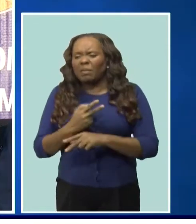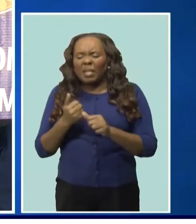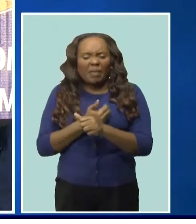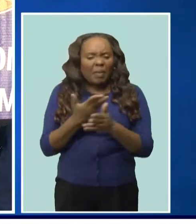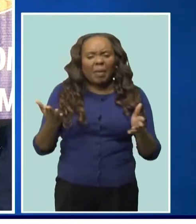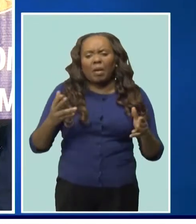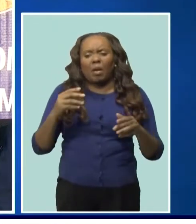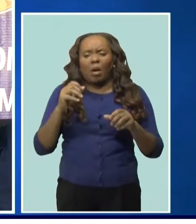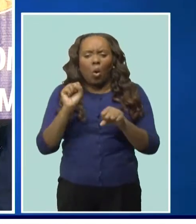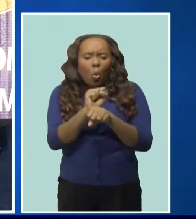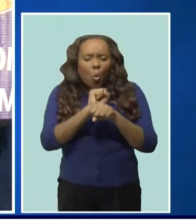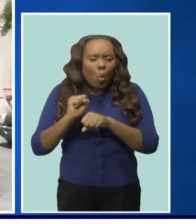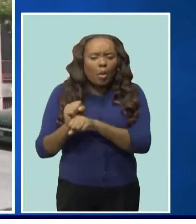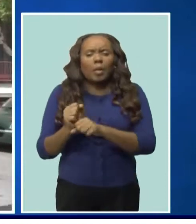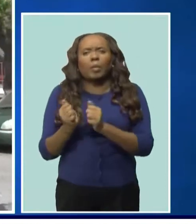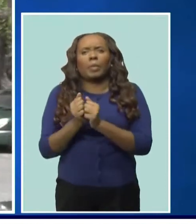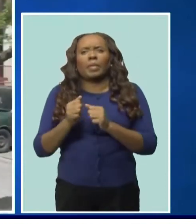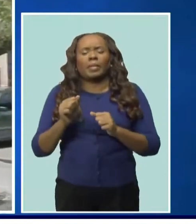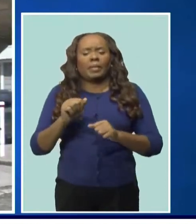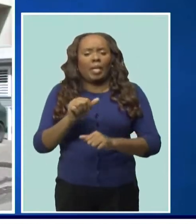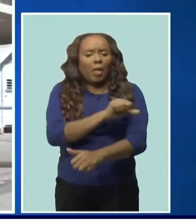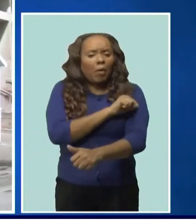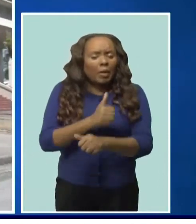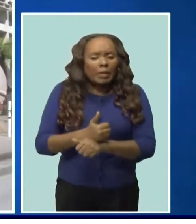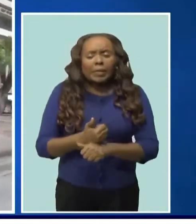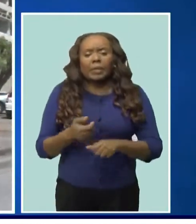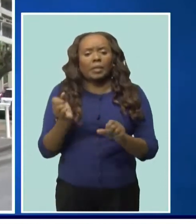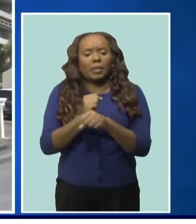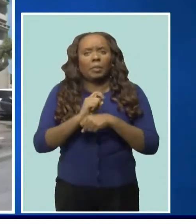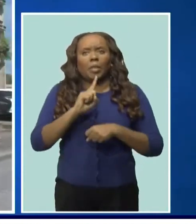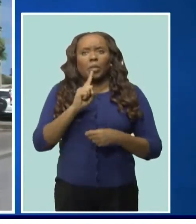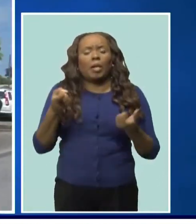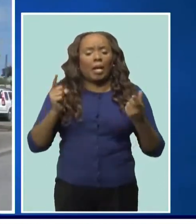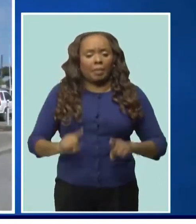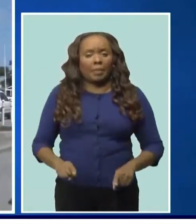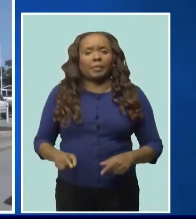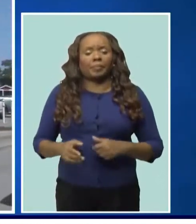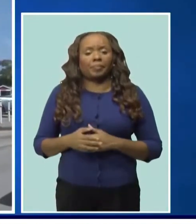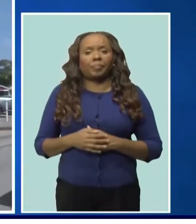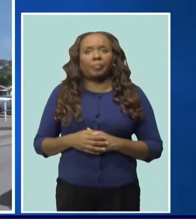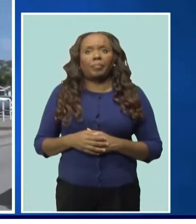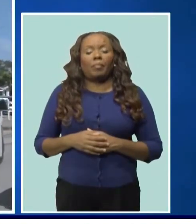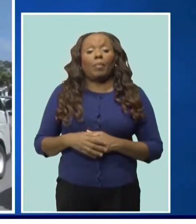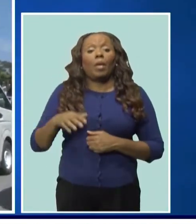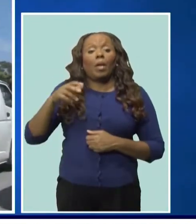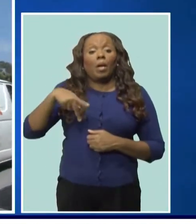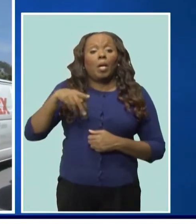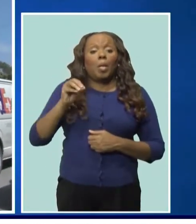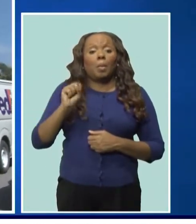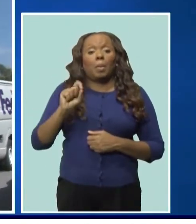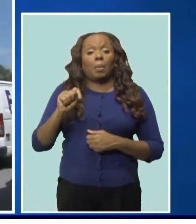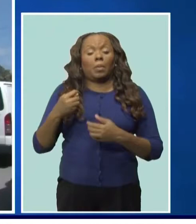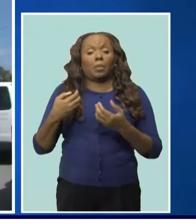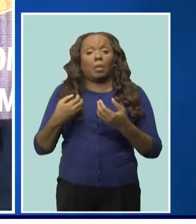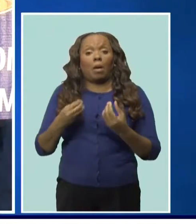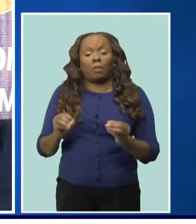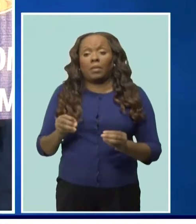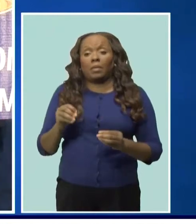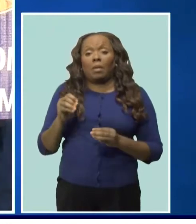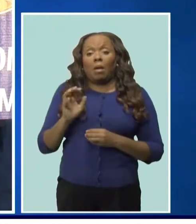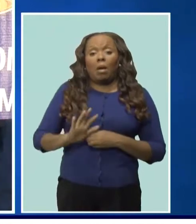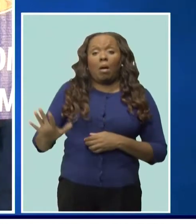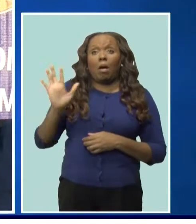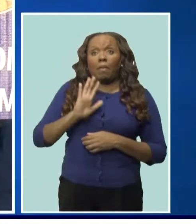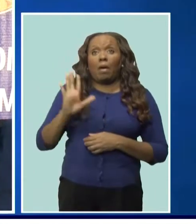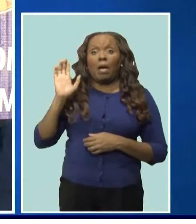that happen in Barbados. The minister adds post offices will have to be configured to facilitate the new service. All of